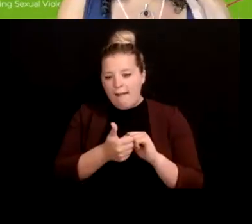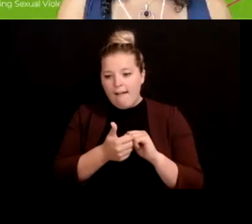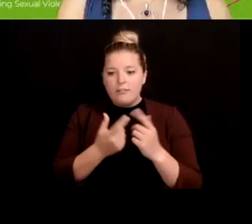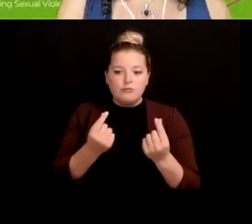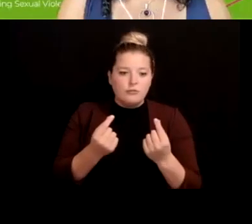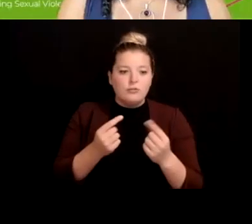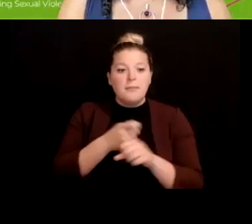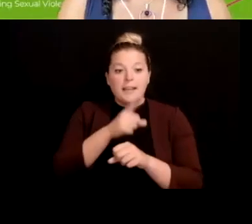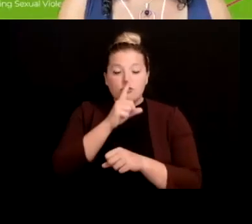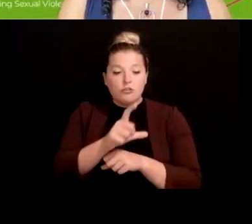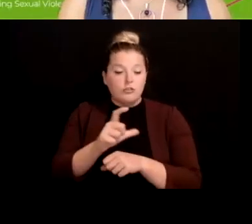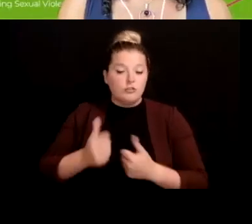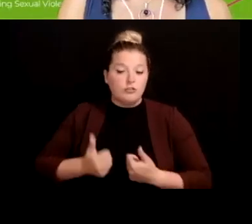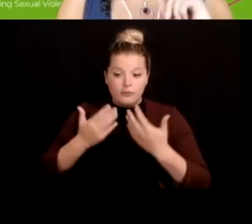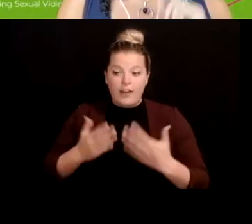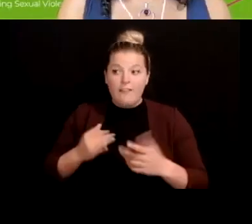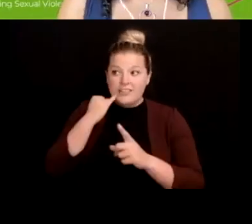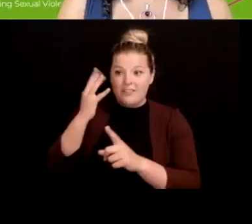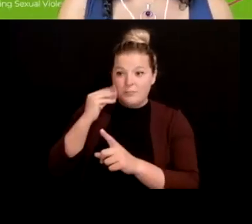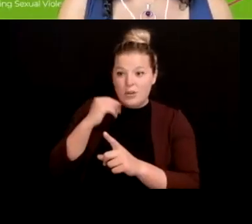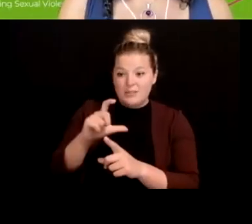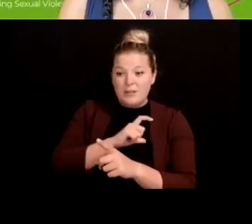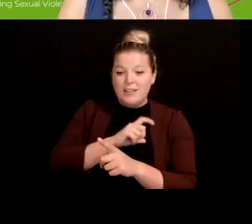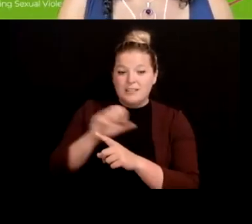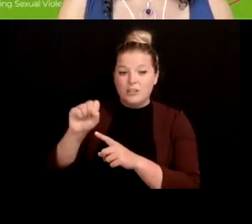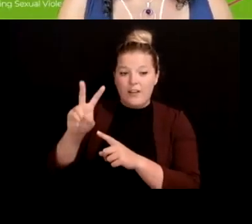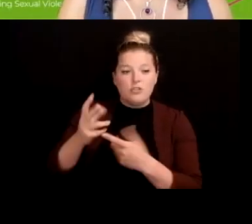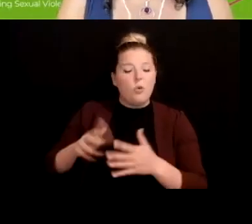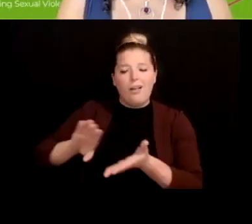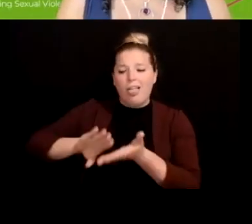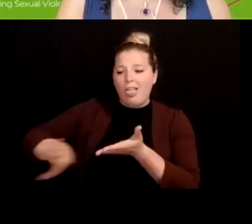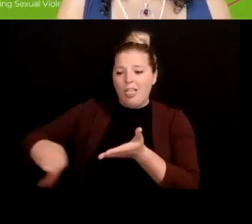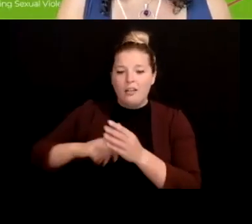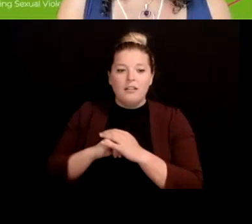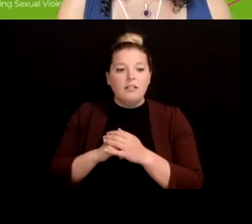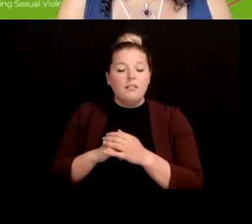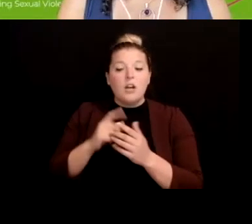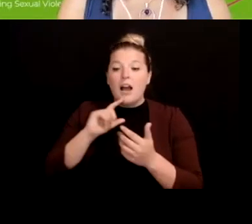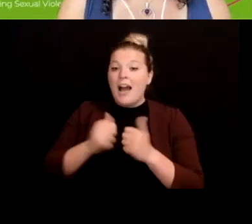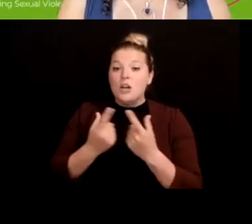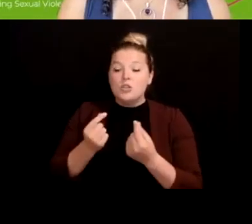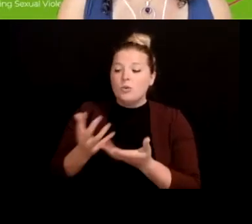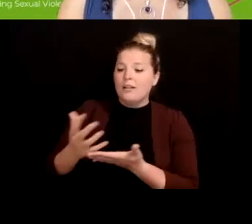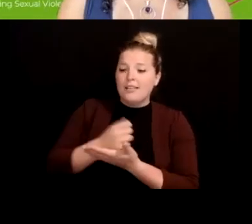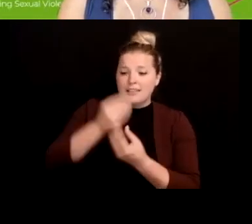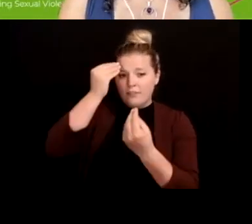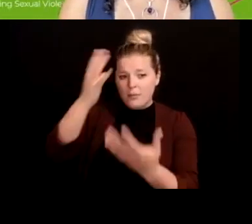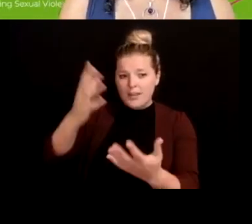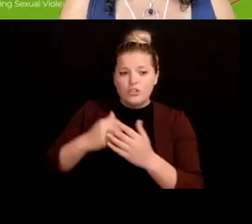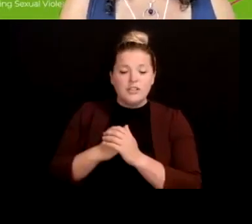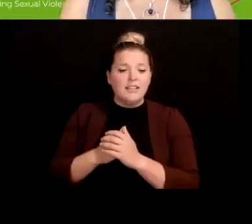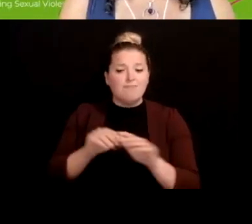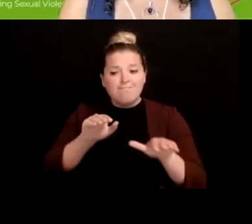that survivors of police sexual violence are not left behind. And one is just collecting information about it, raising